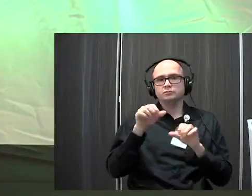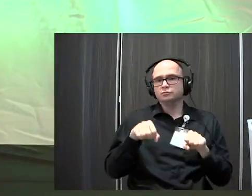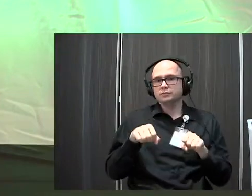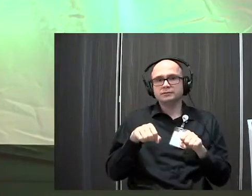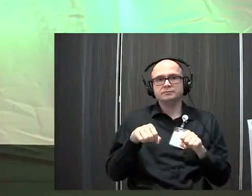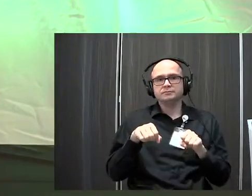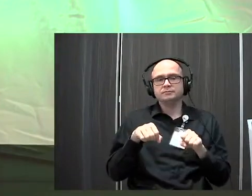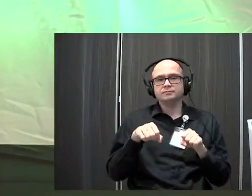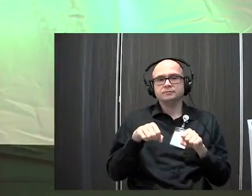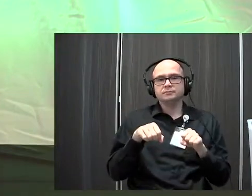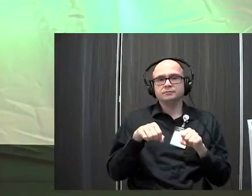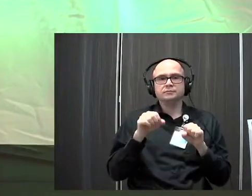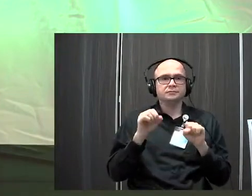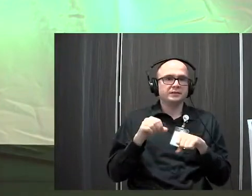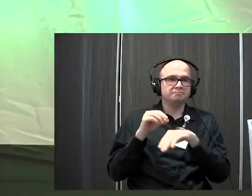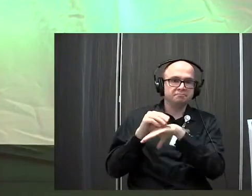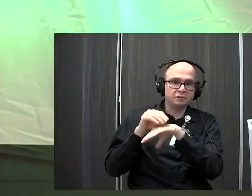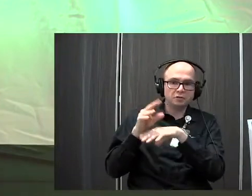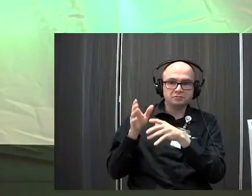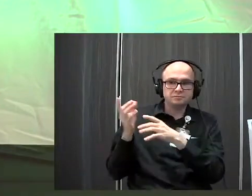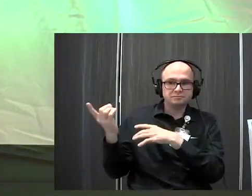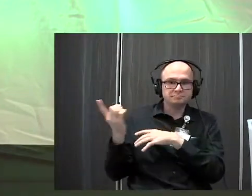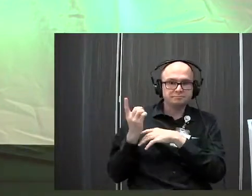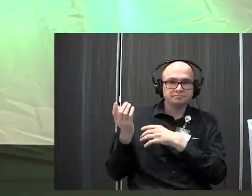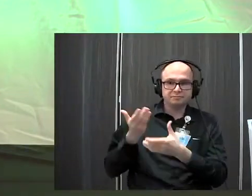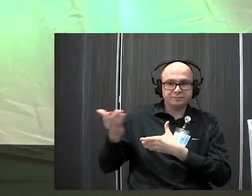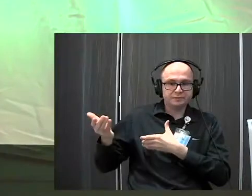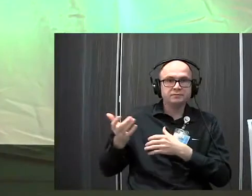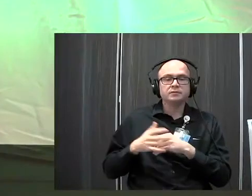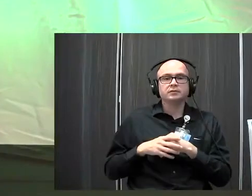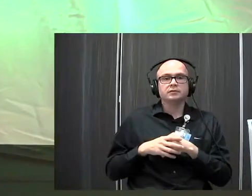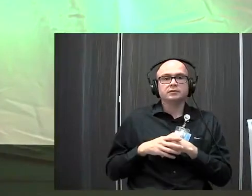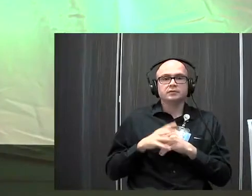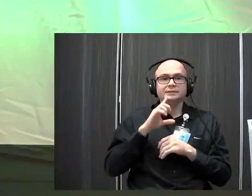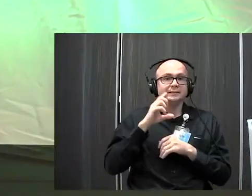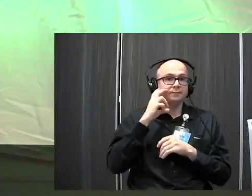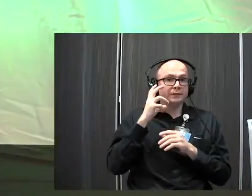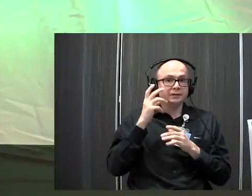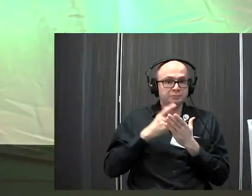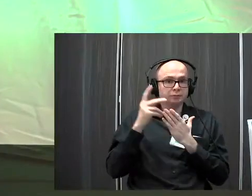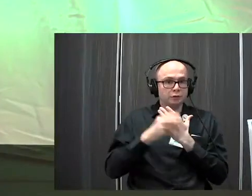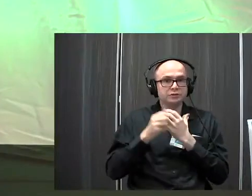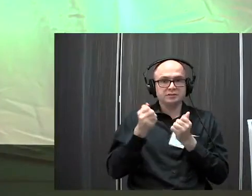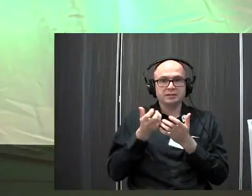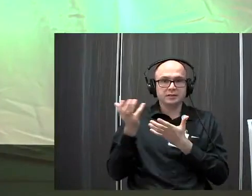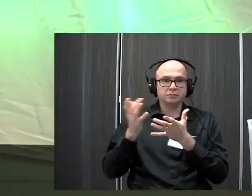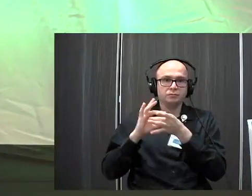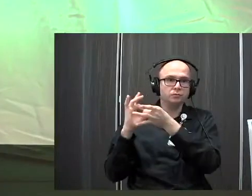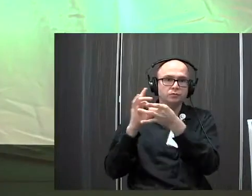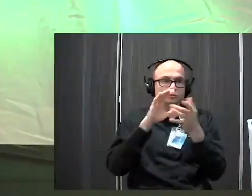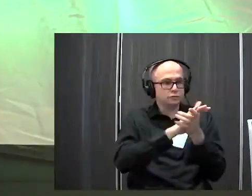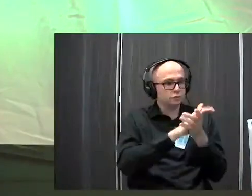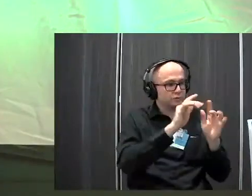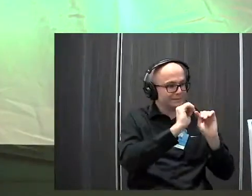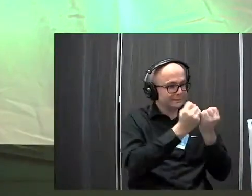just bring them in as a consultant, and the deafblind project can also help you facilitate that. So they can reach out to the school team and say, hey,